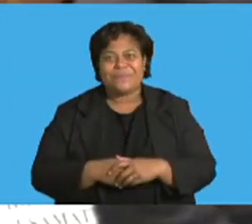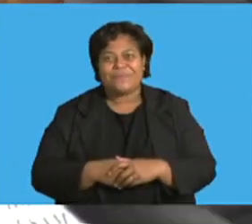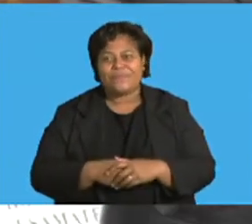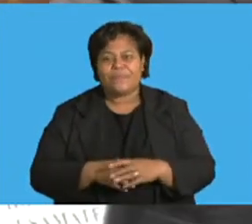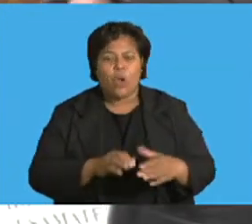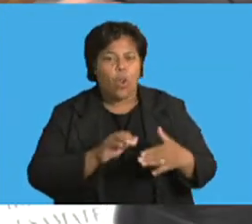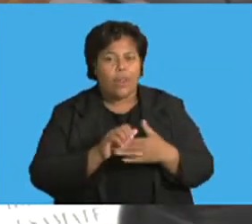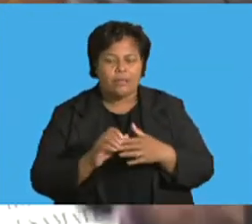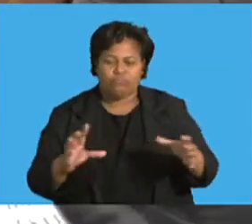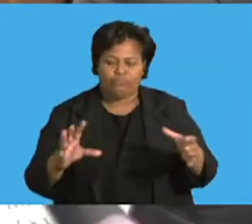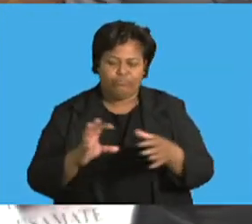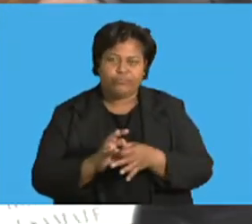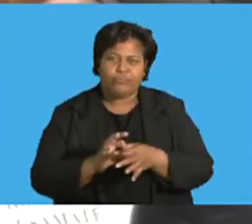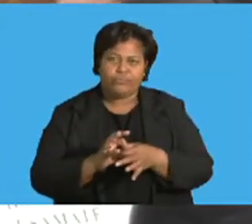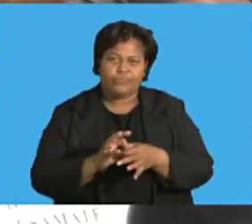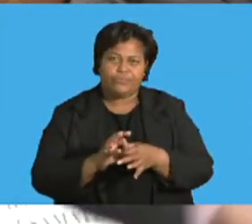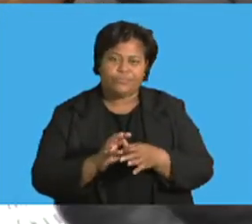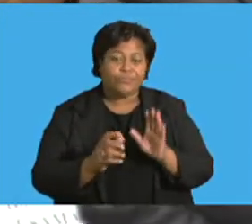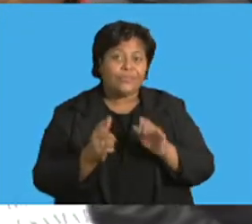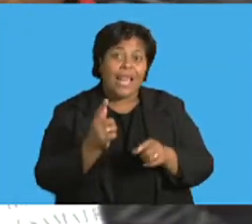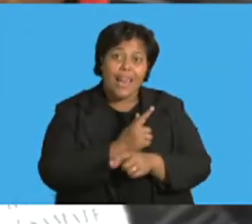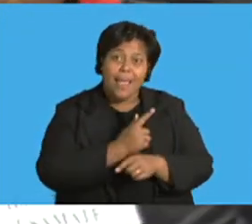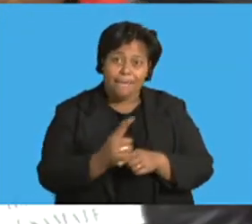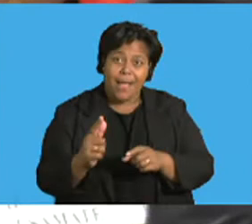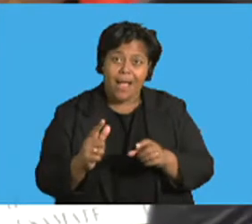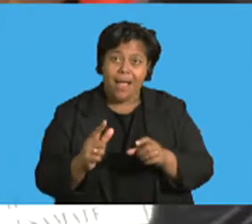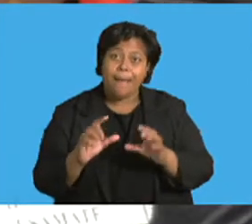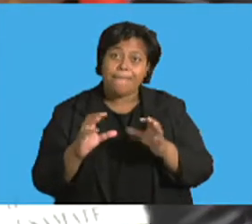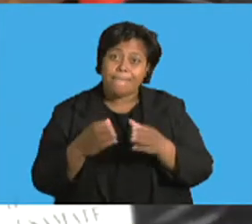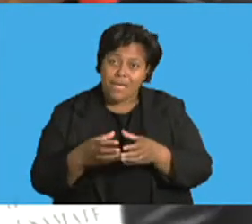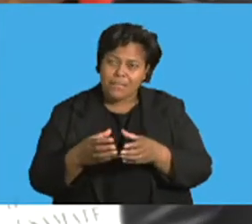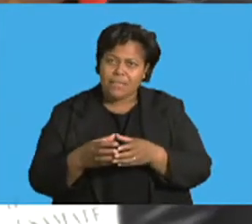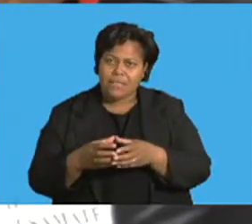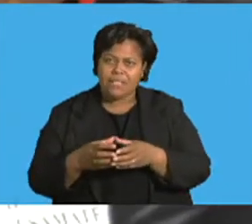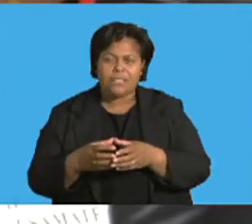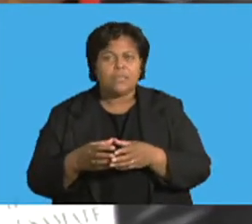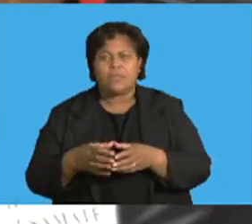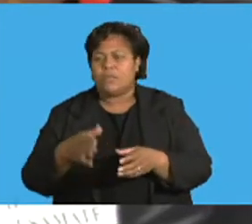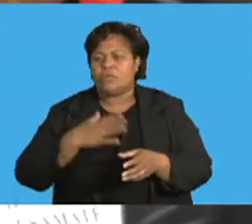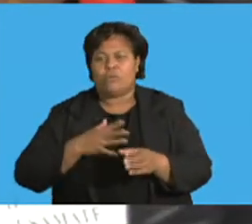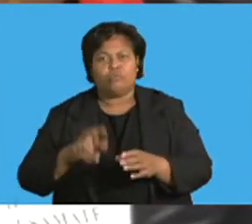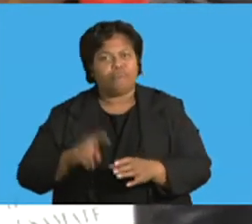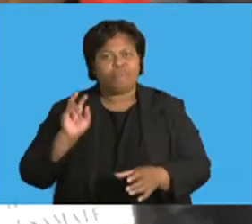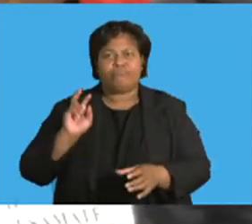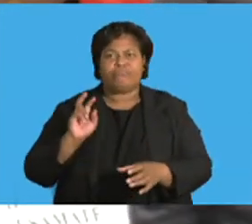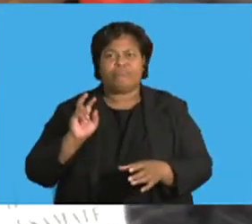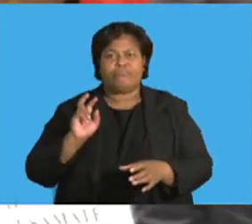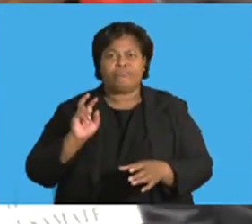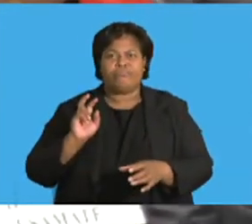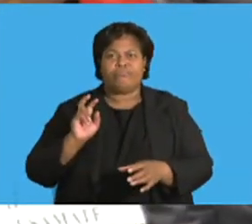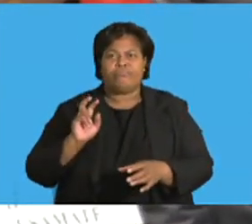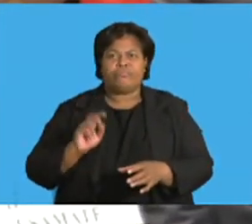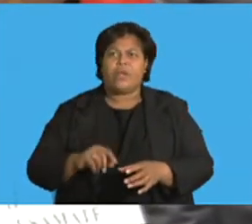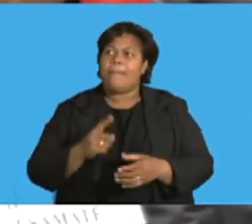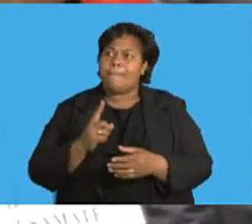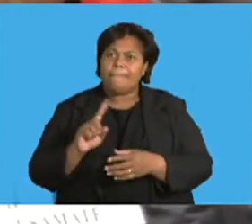The Labour Party decided to boycott. It was only the 11th hour they decided to